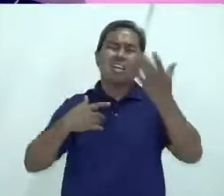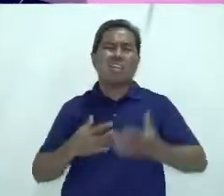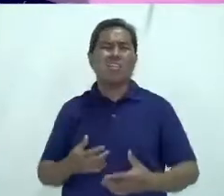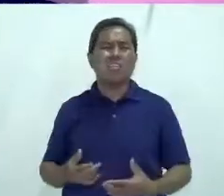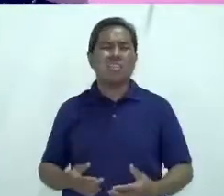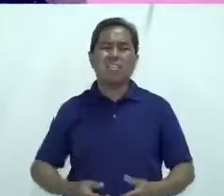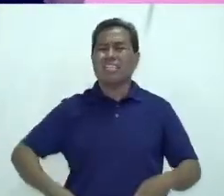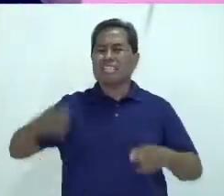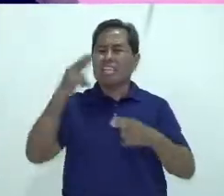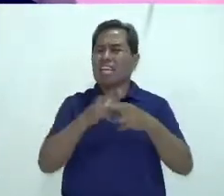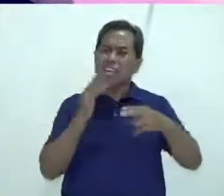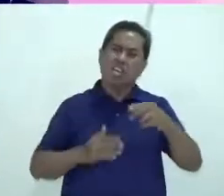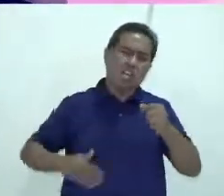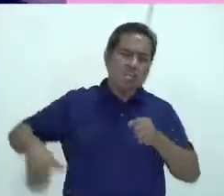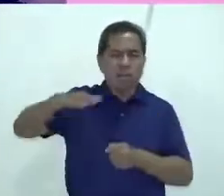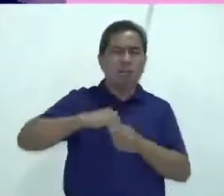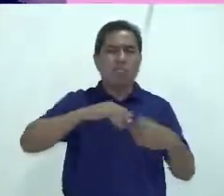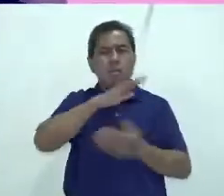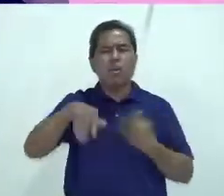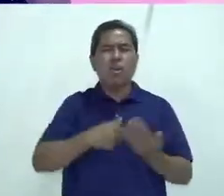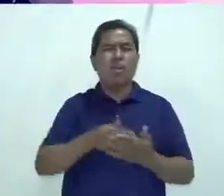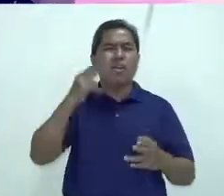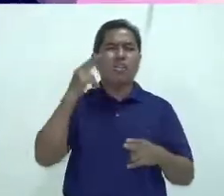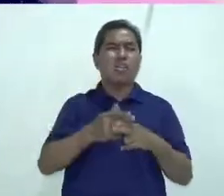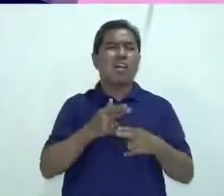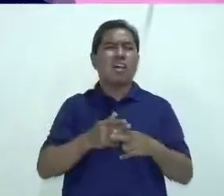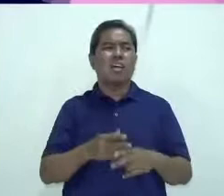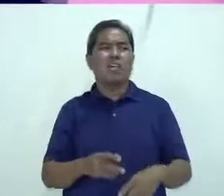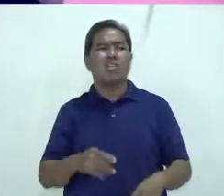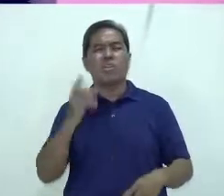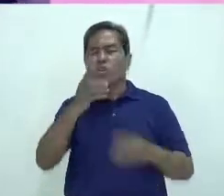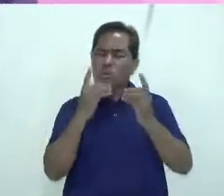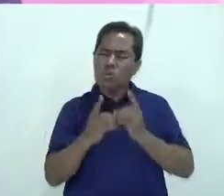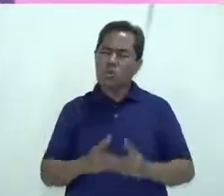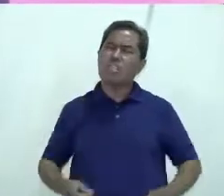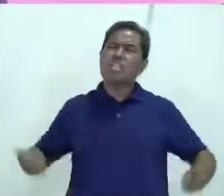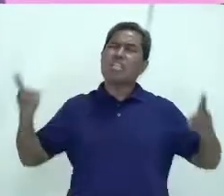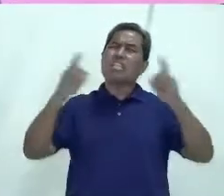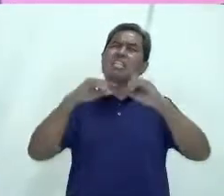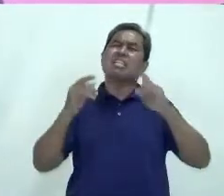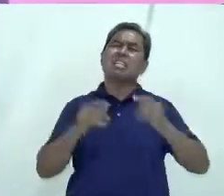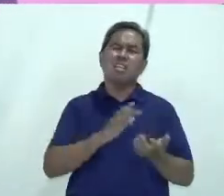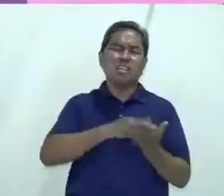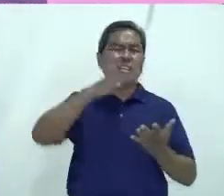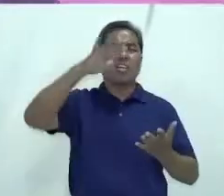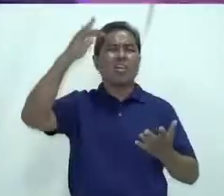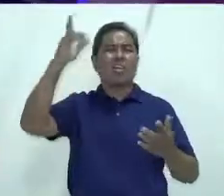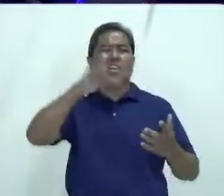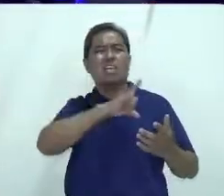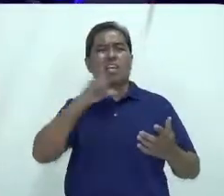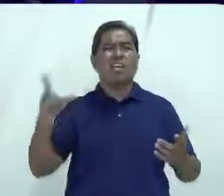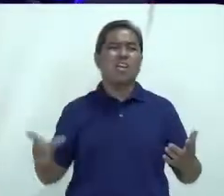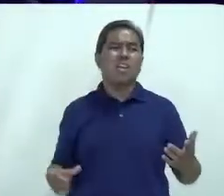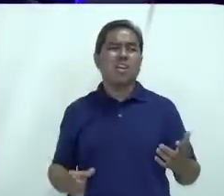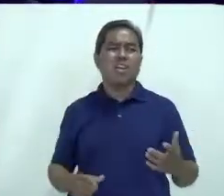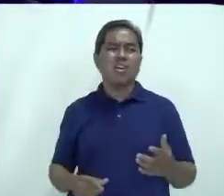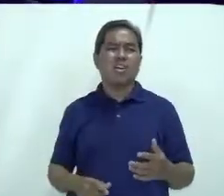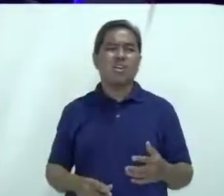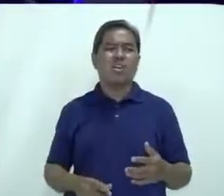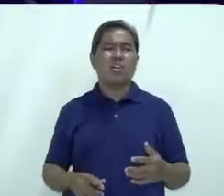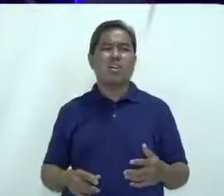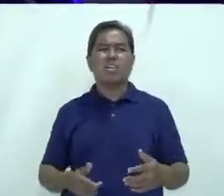name above all names. We exalt you, Lord. Your name